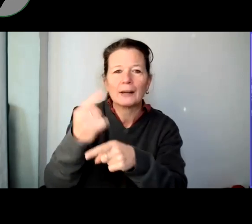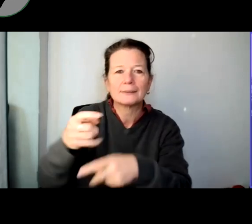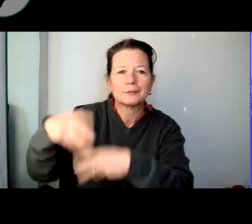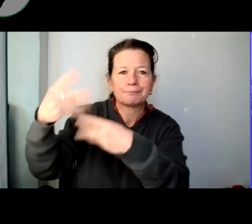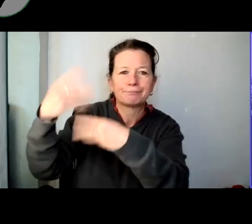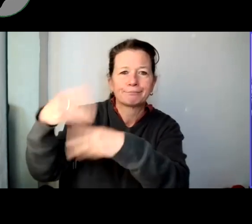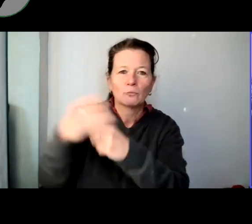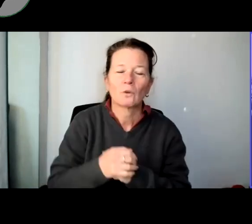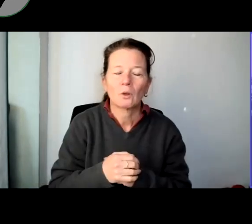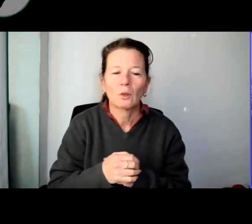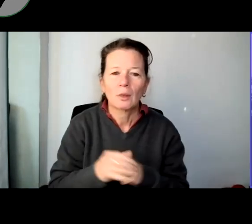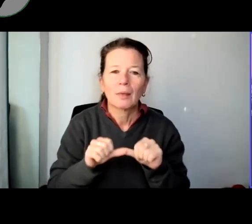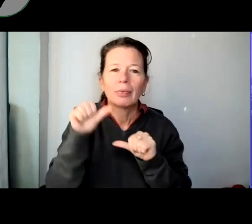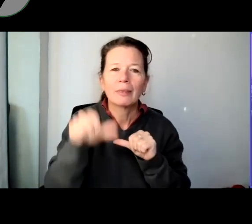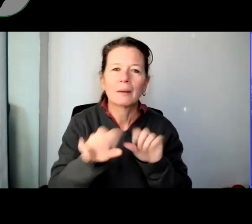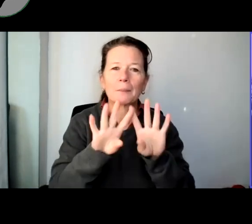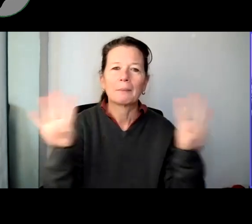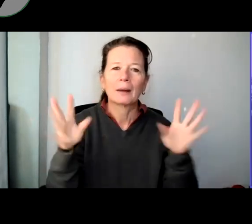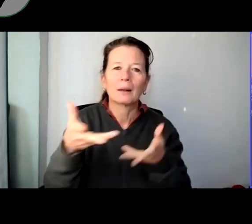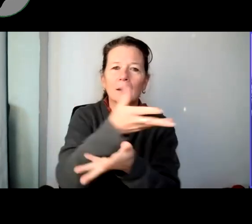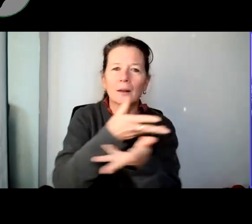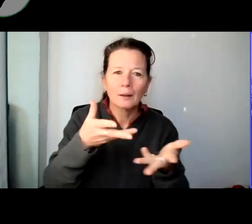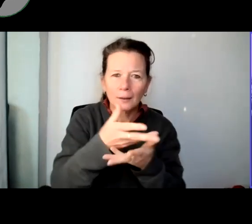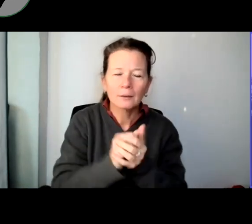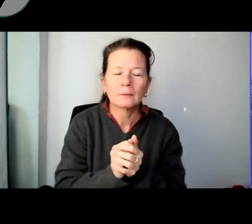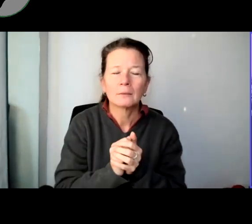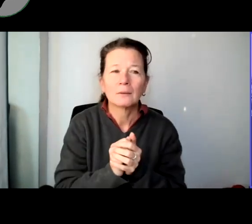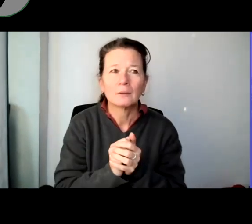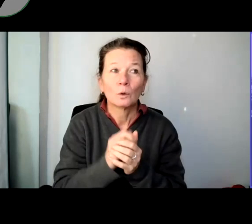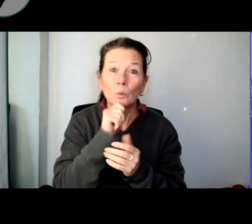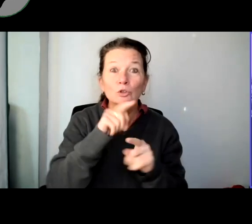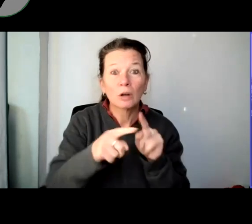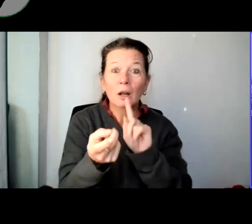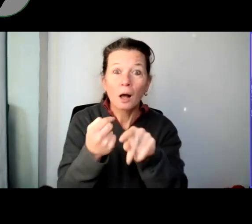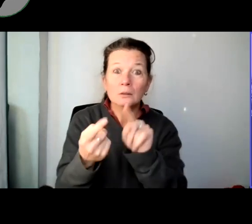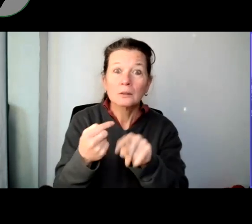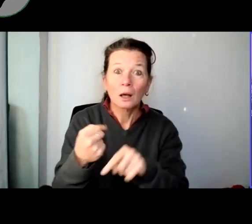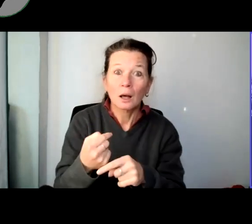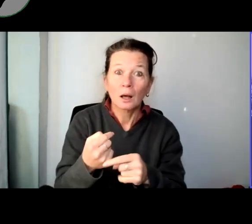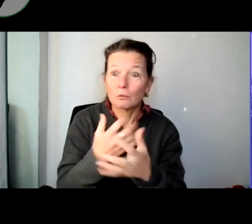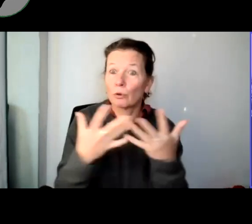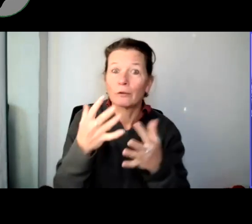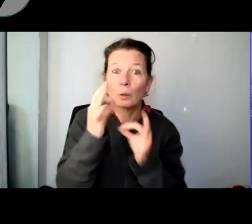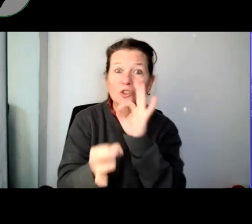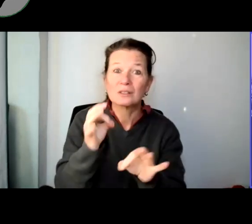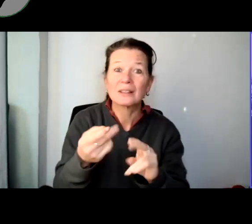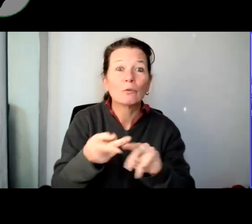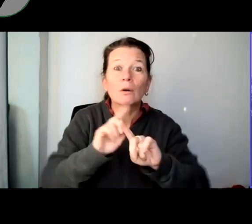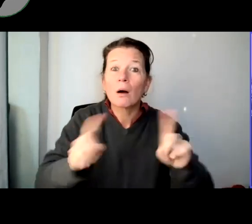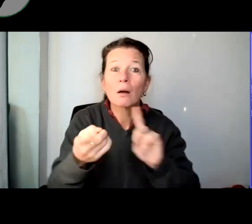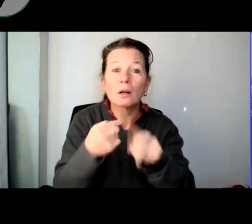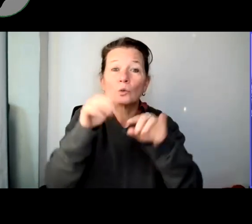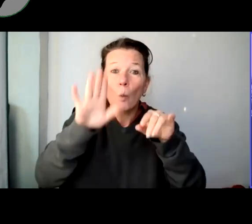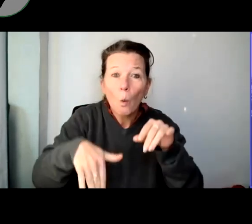and then we'll have a panel discussion. And we'll try and answer as many of your questions. If we don't answer all your questions today,